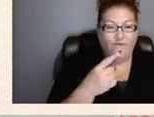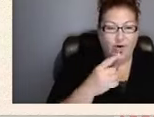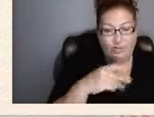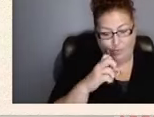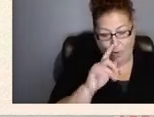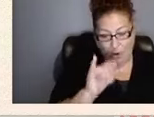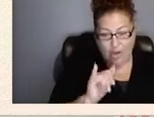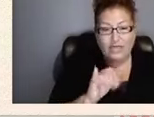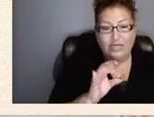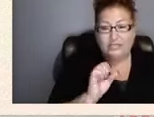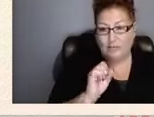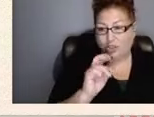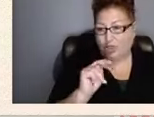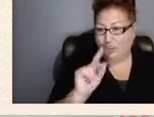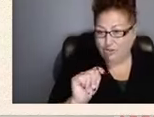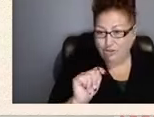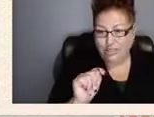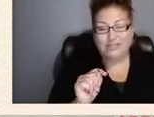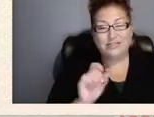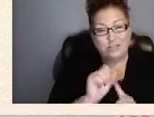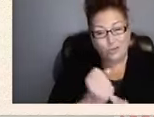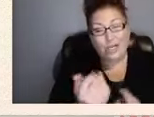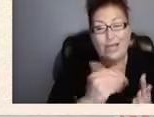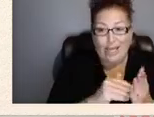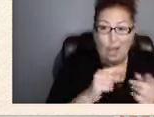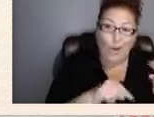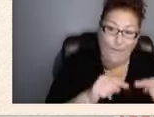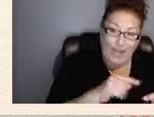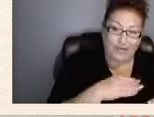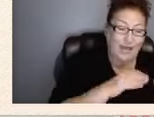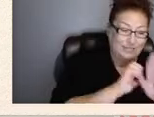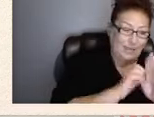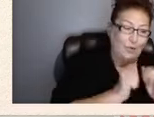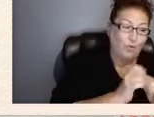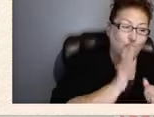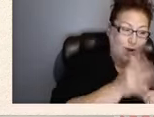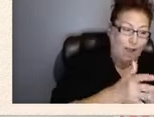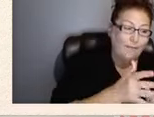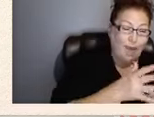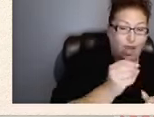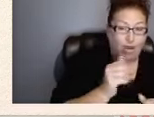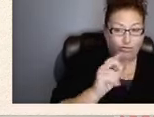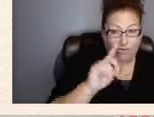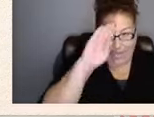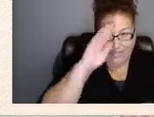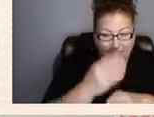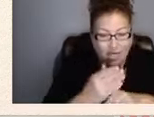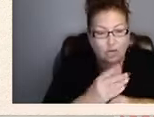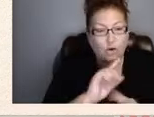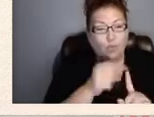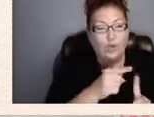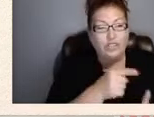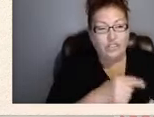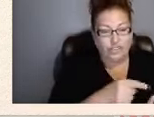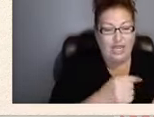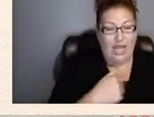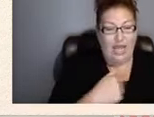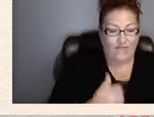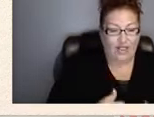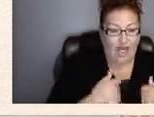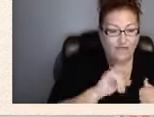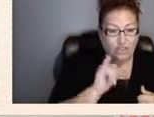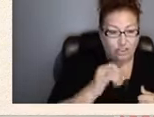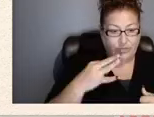Let's, again, go back to my example with grandma and grandson. When she has the life insurance beneficiary